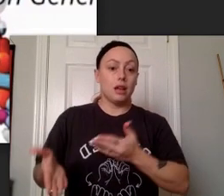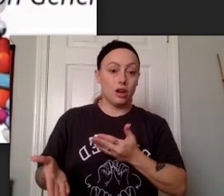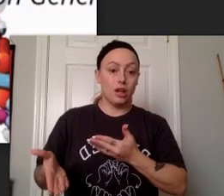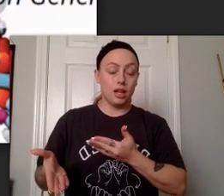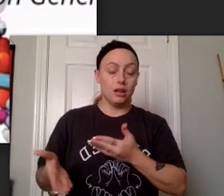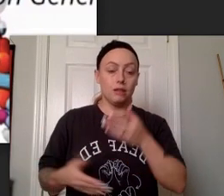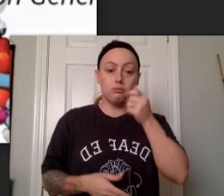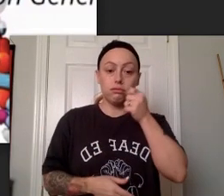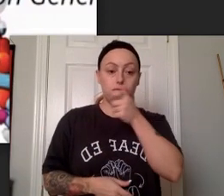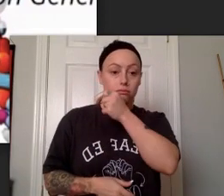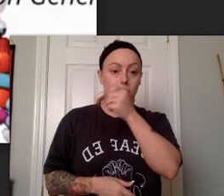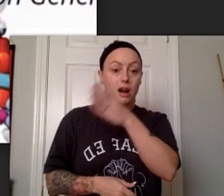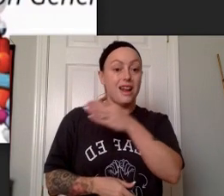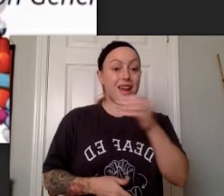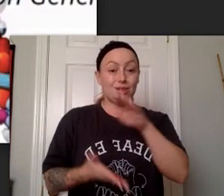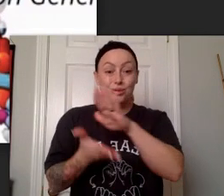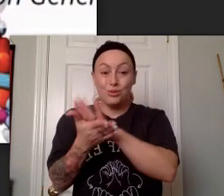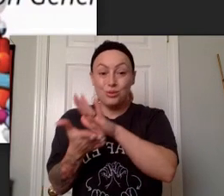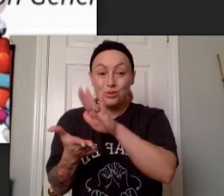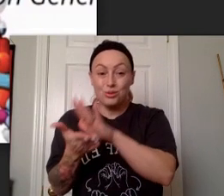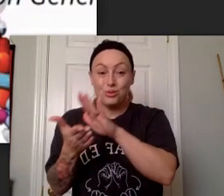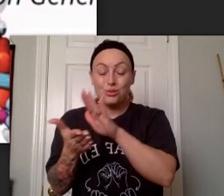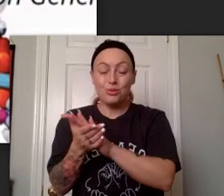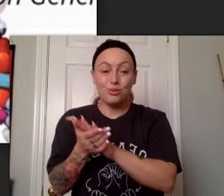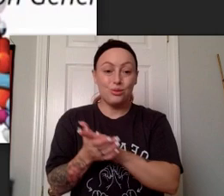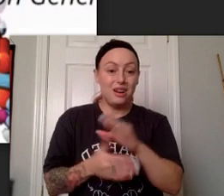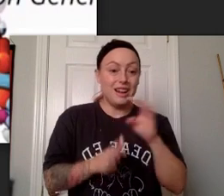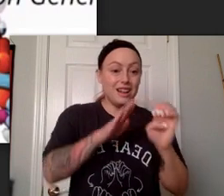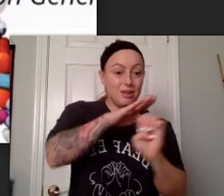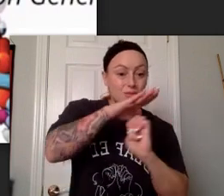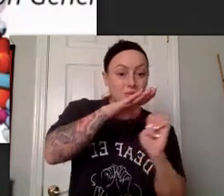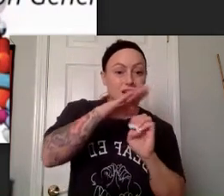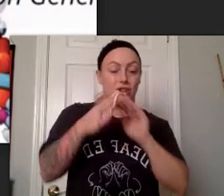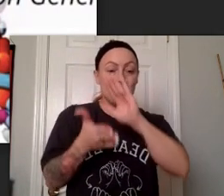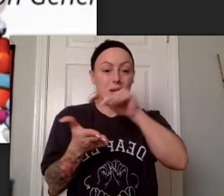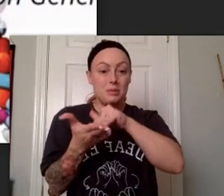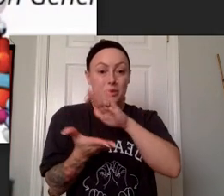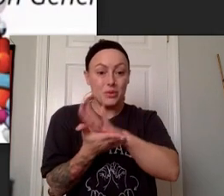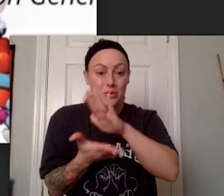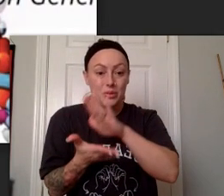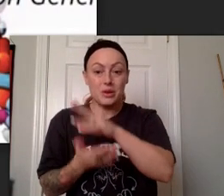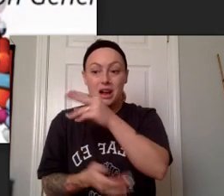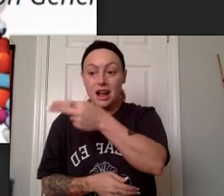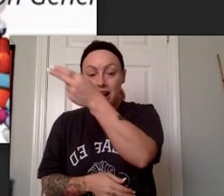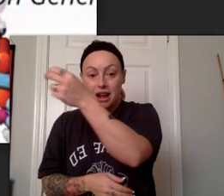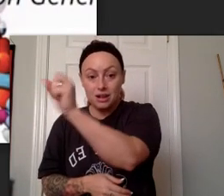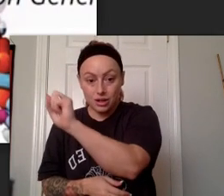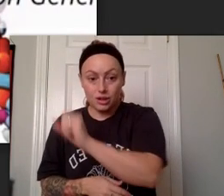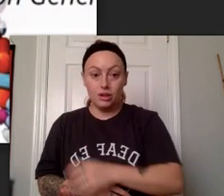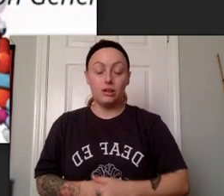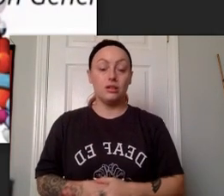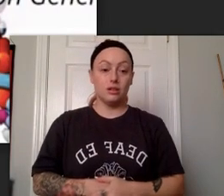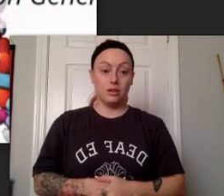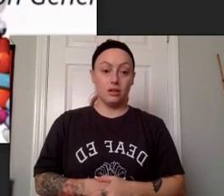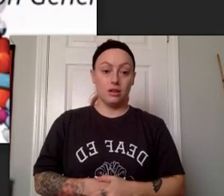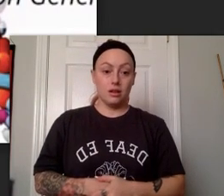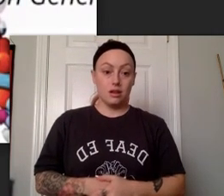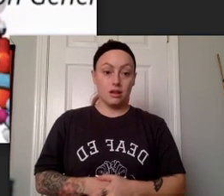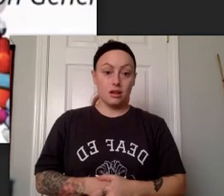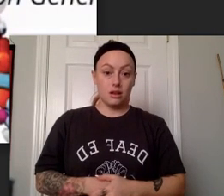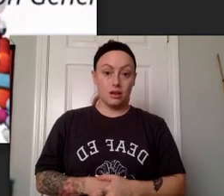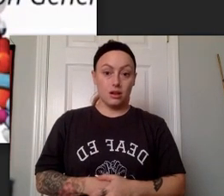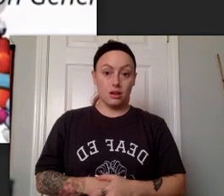to have it on site, all the way down to elementary school, because when we're talking about the risk for coming into contact